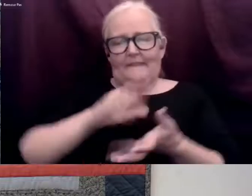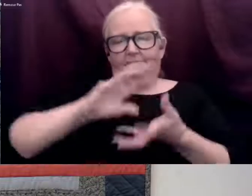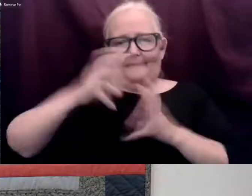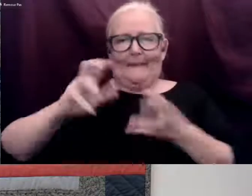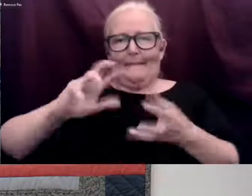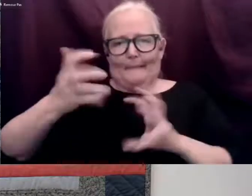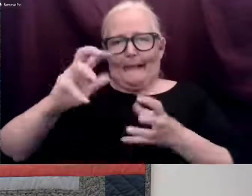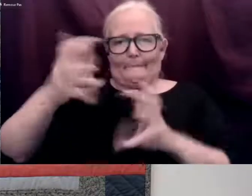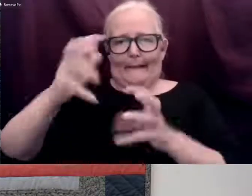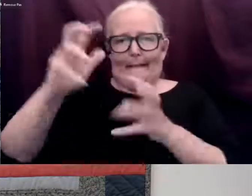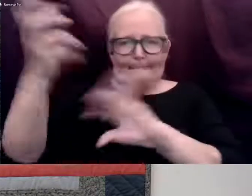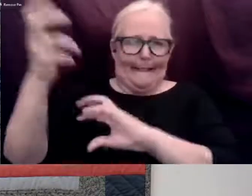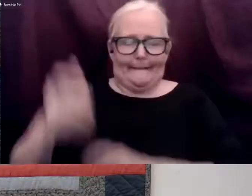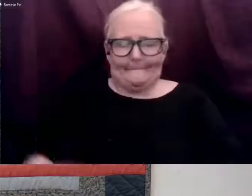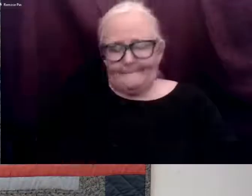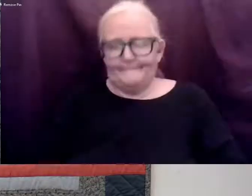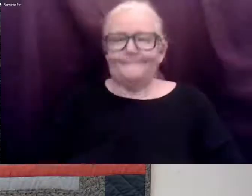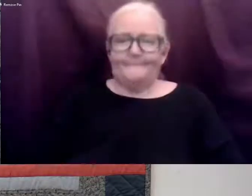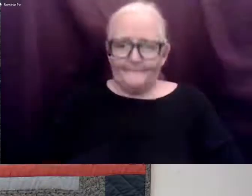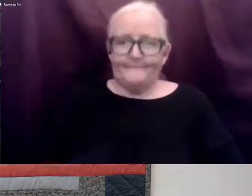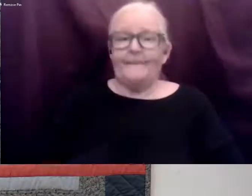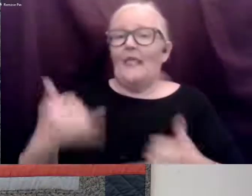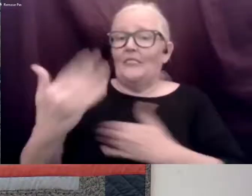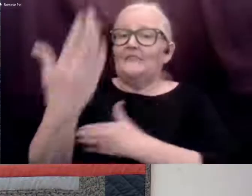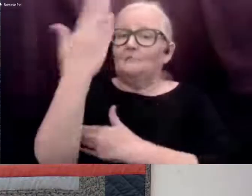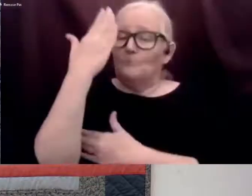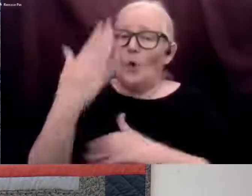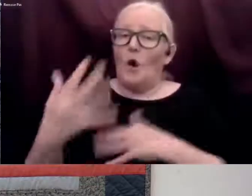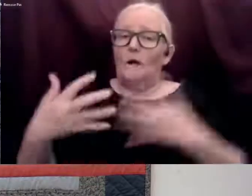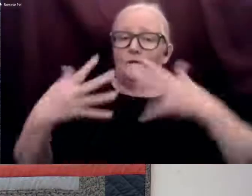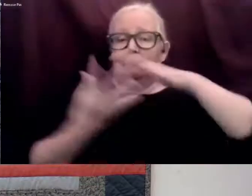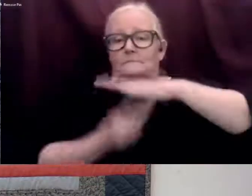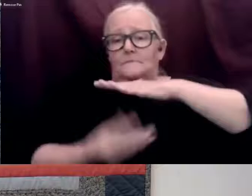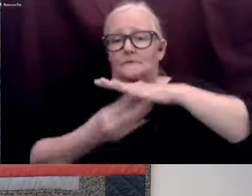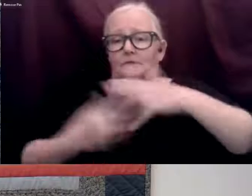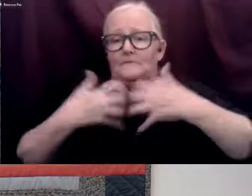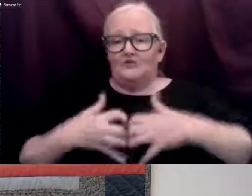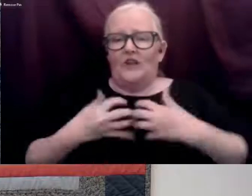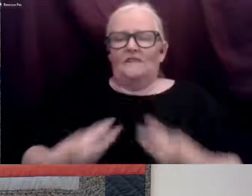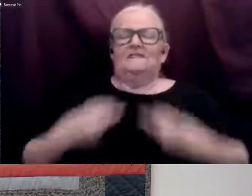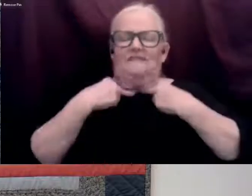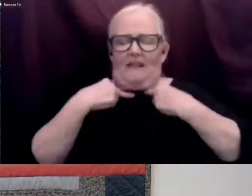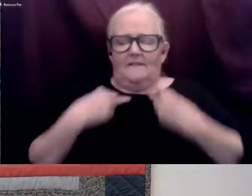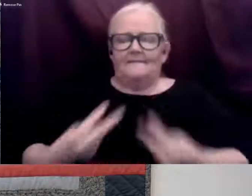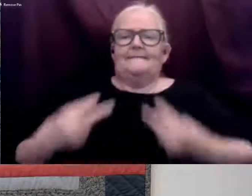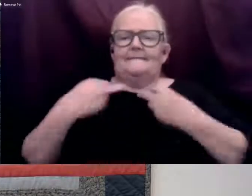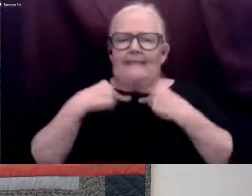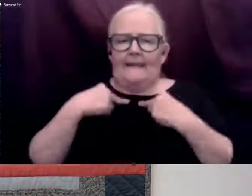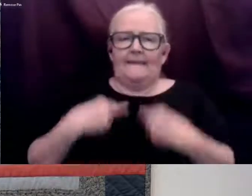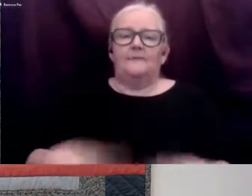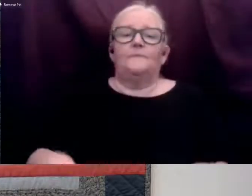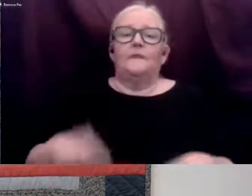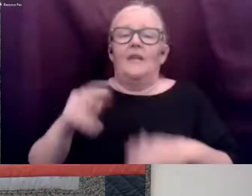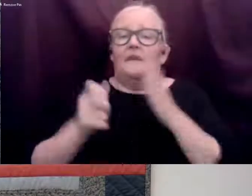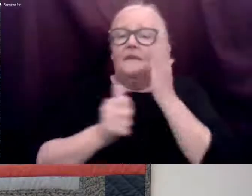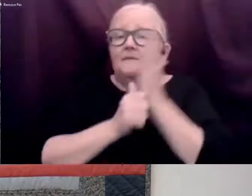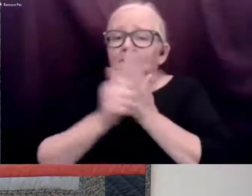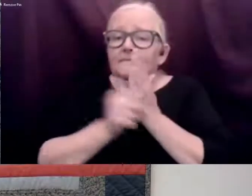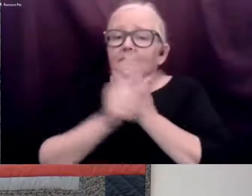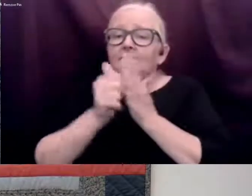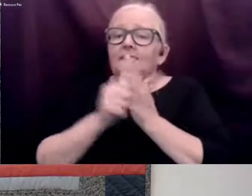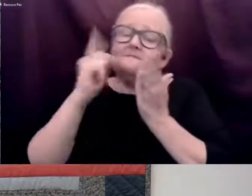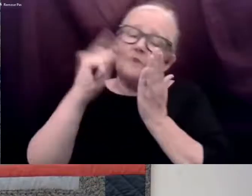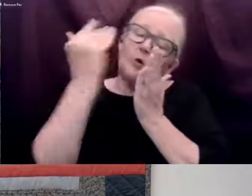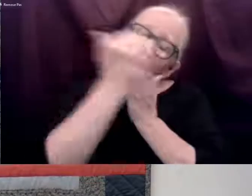This morning, the copy machine jams repeatedly. The bulletin describing the order of worship has been copied with the second